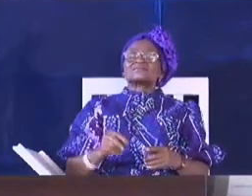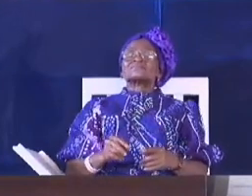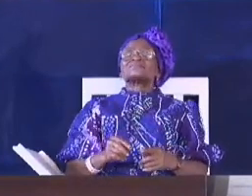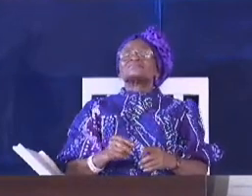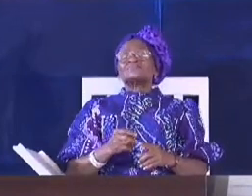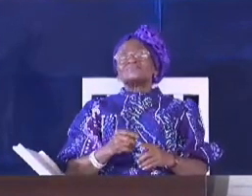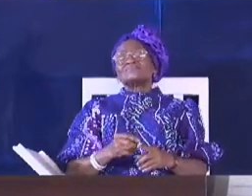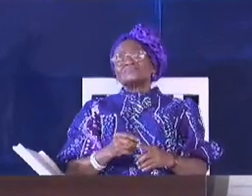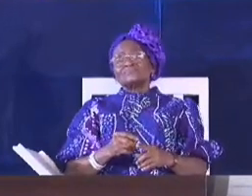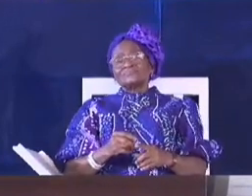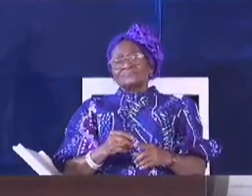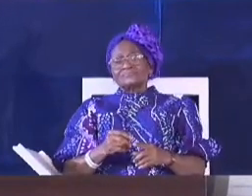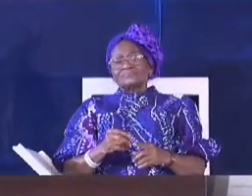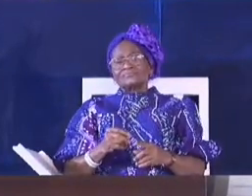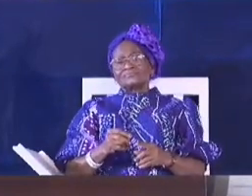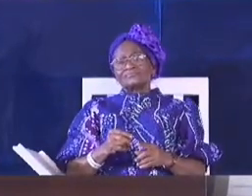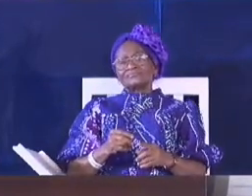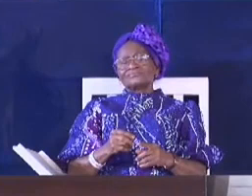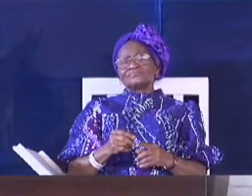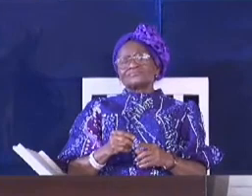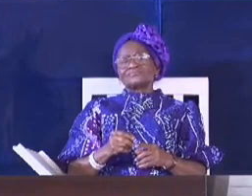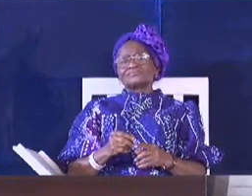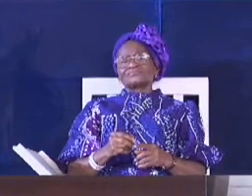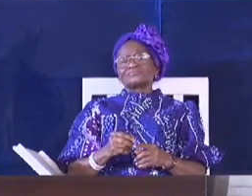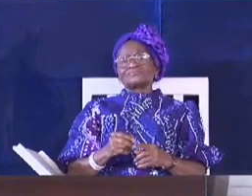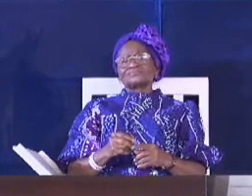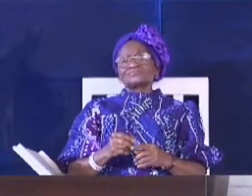to 17,